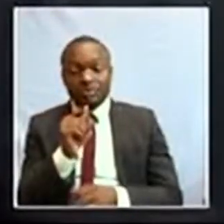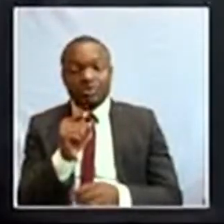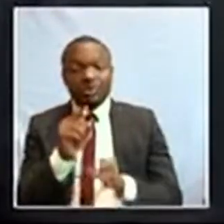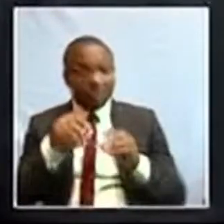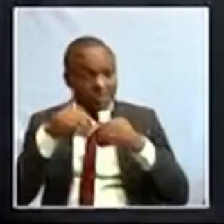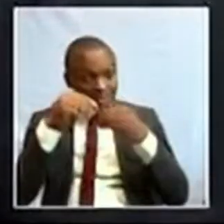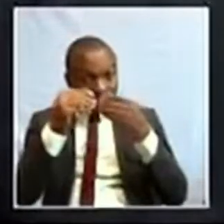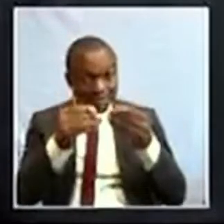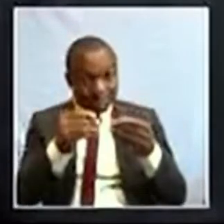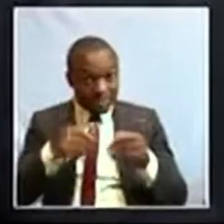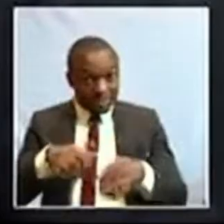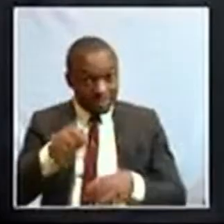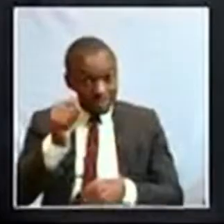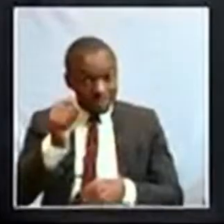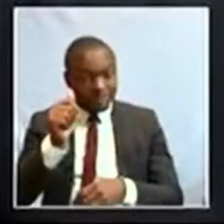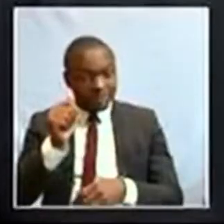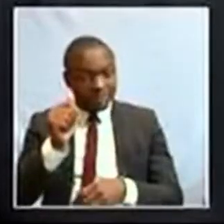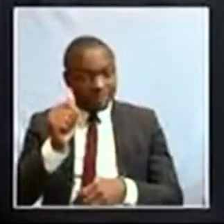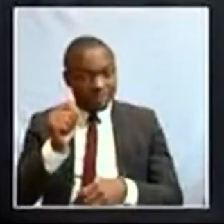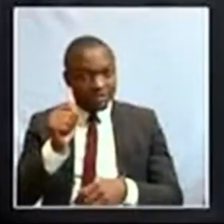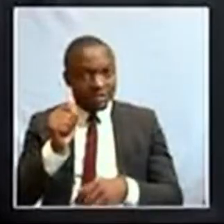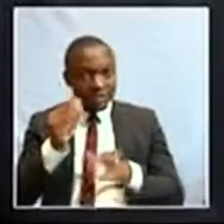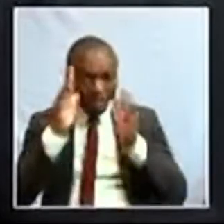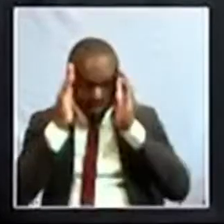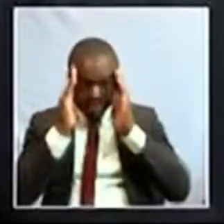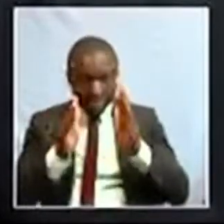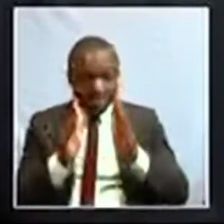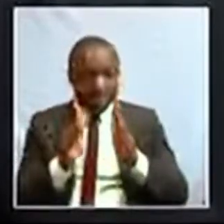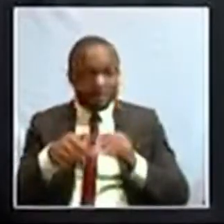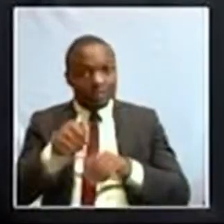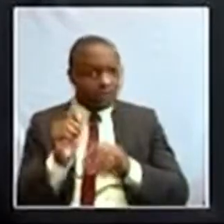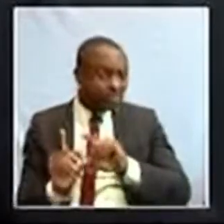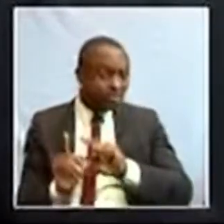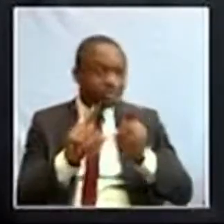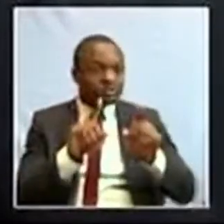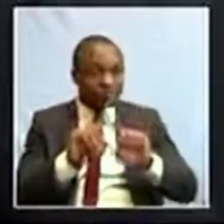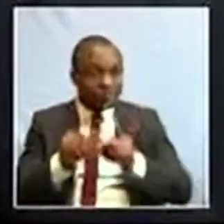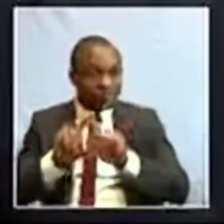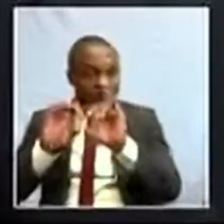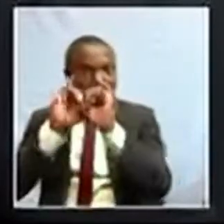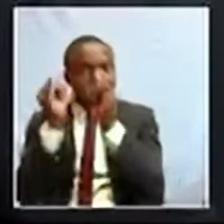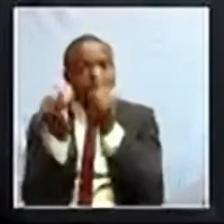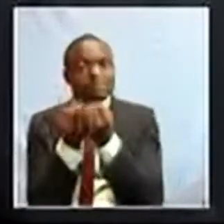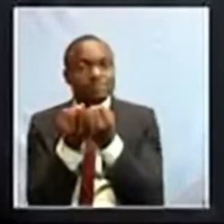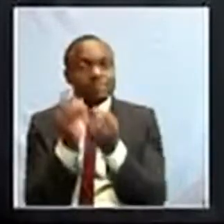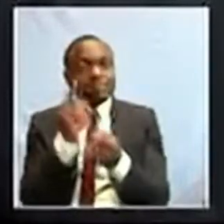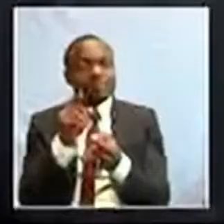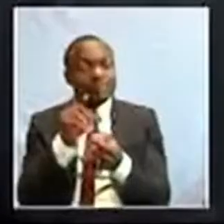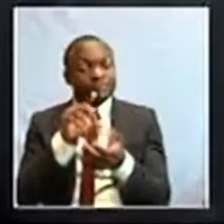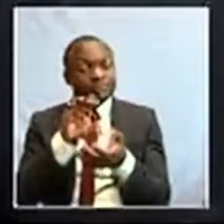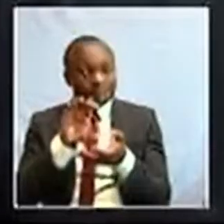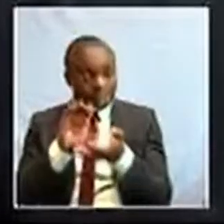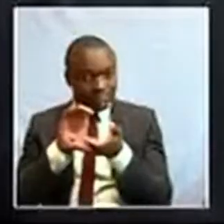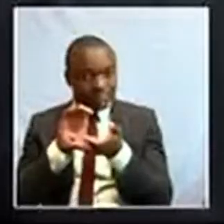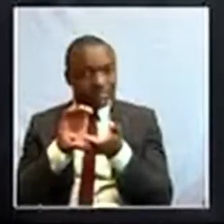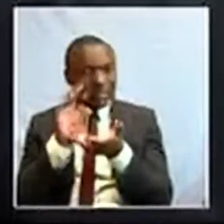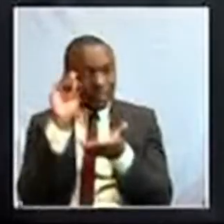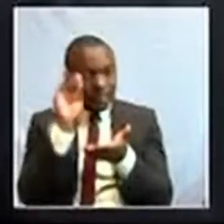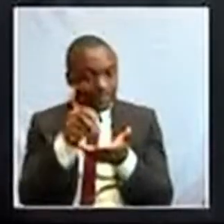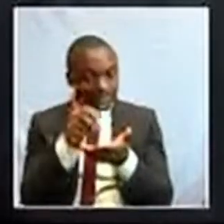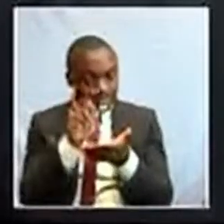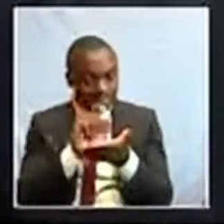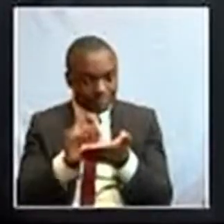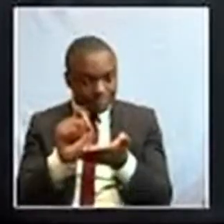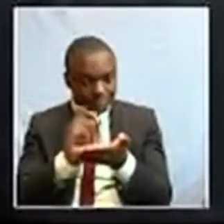yourselves by going to these various institutions that you owe, so that you put it in writing